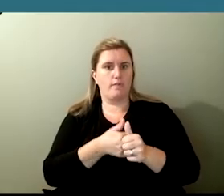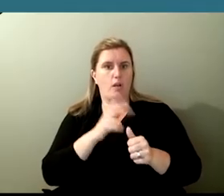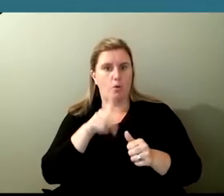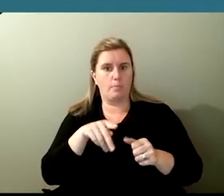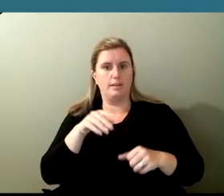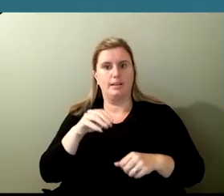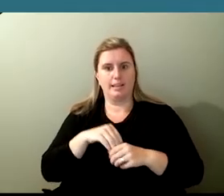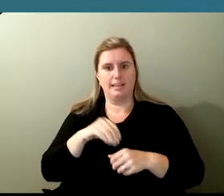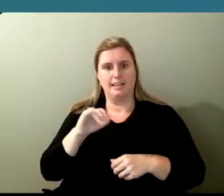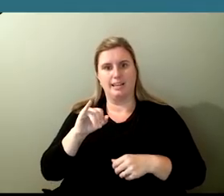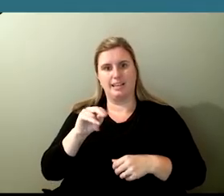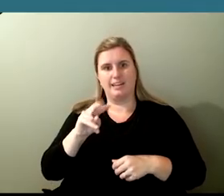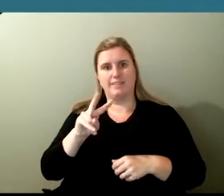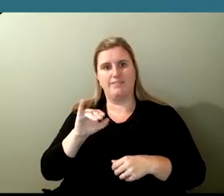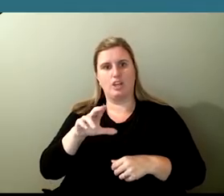vivo. But this,